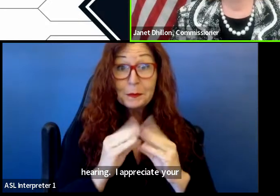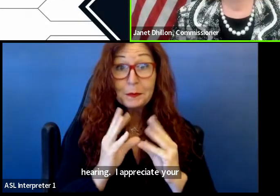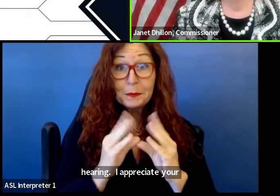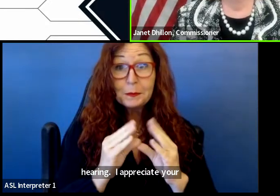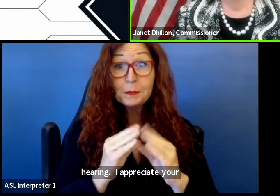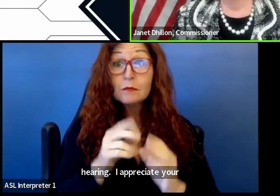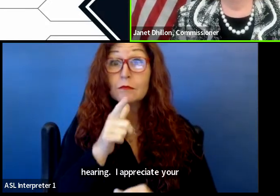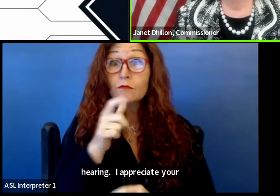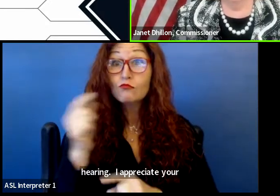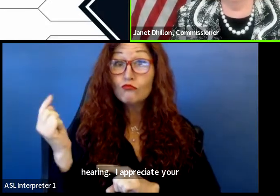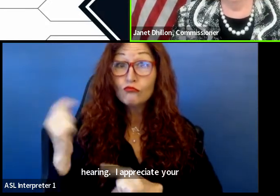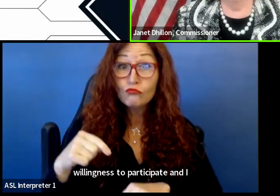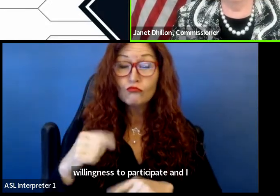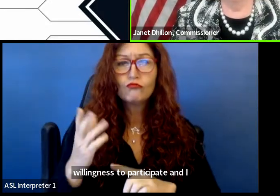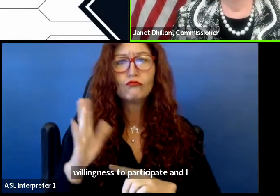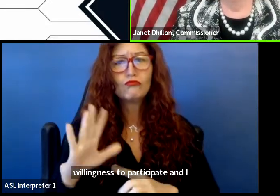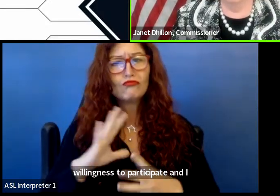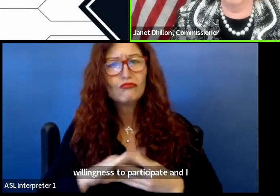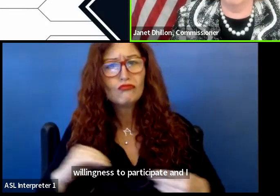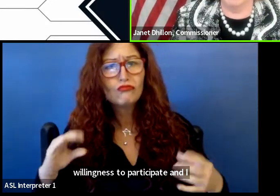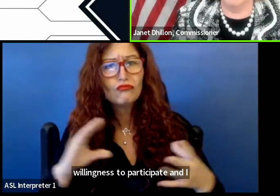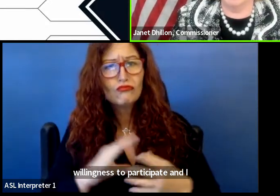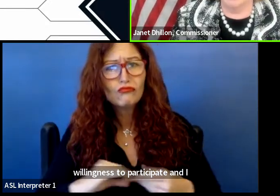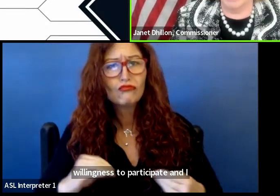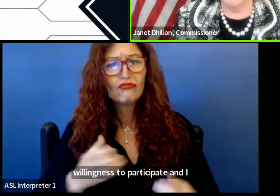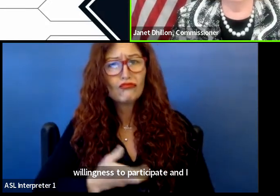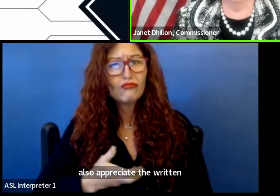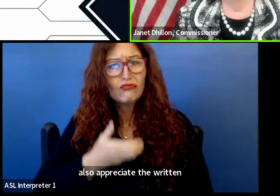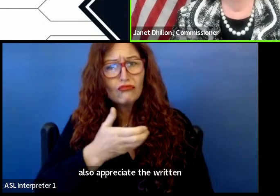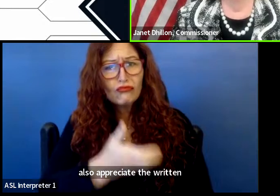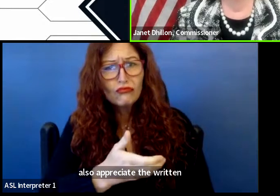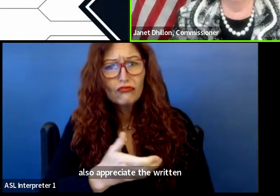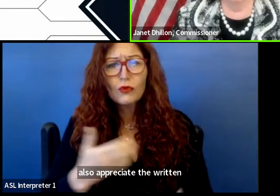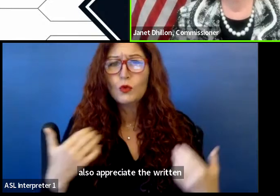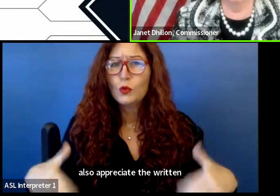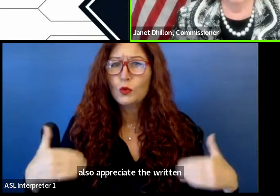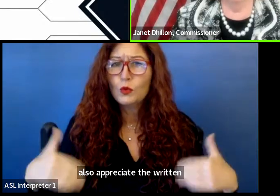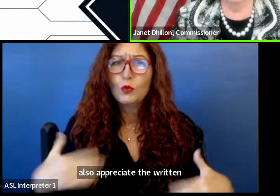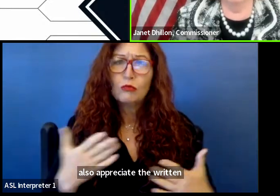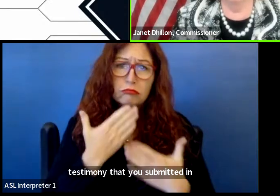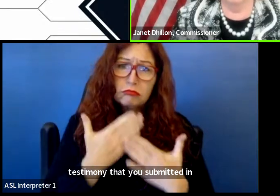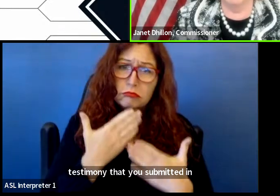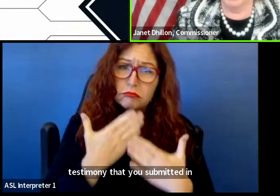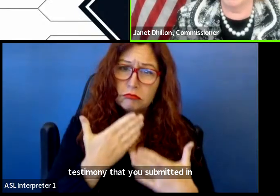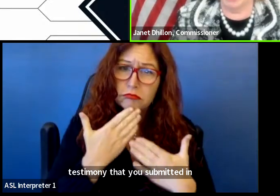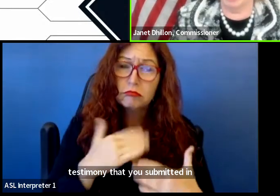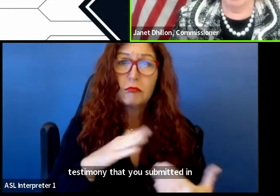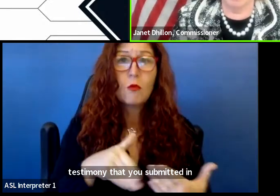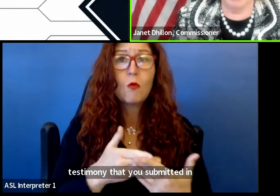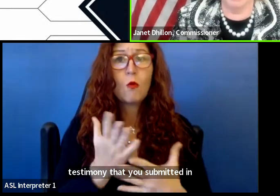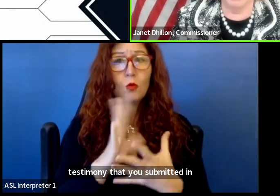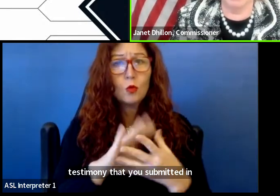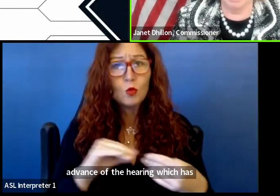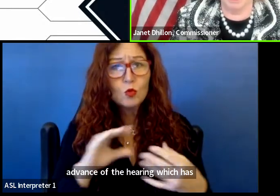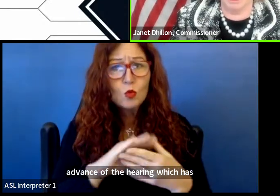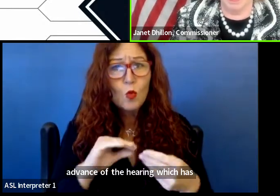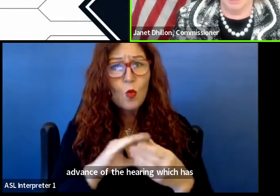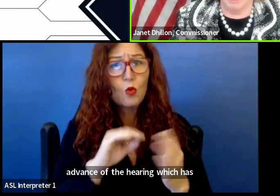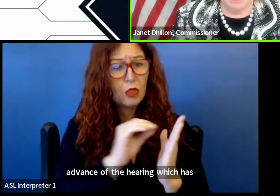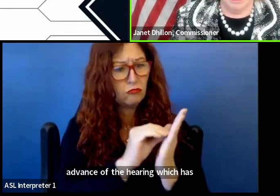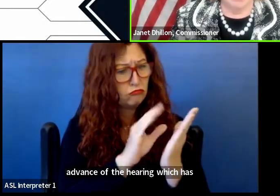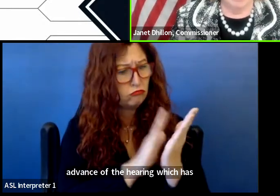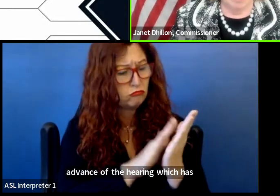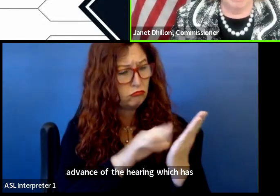also appreciate the written testimony that you submitted in advance of the hearing which has been very helpful as i prepared